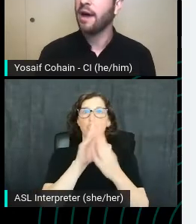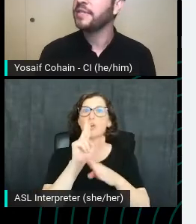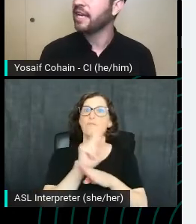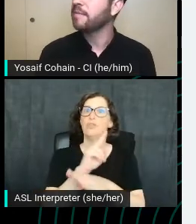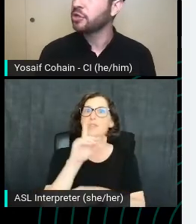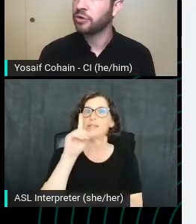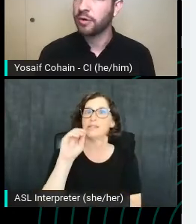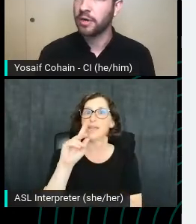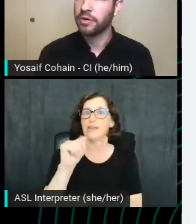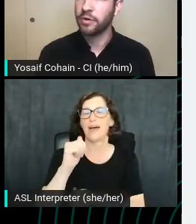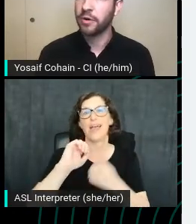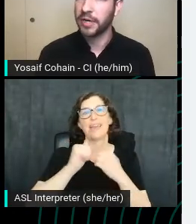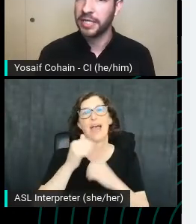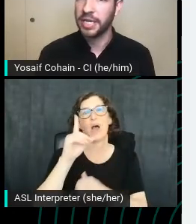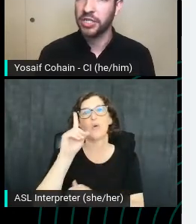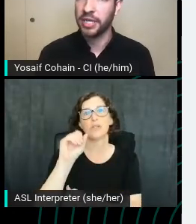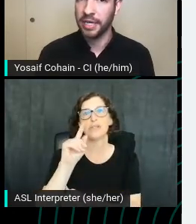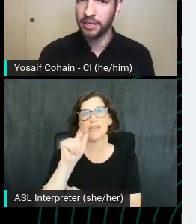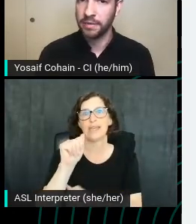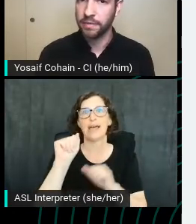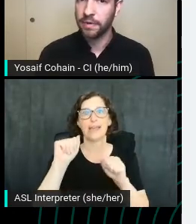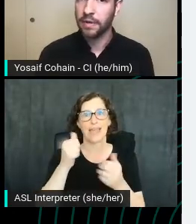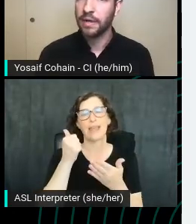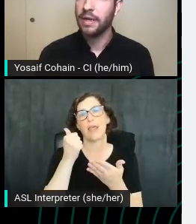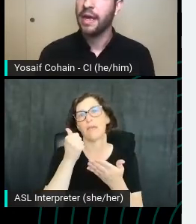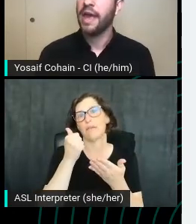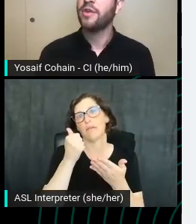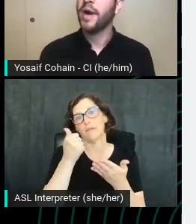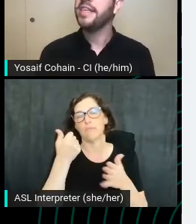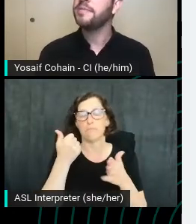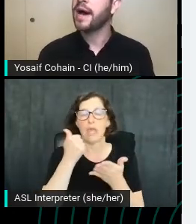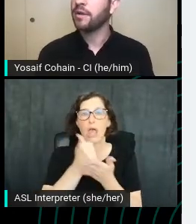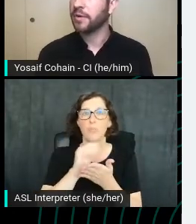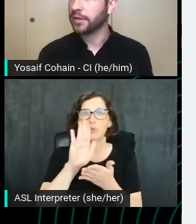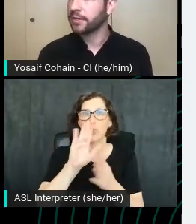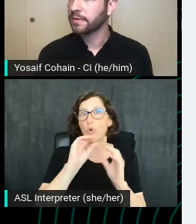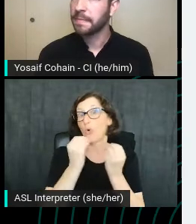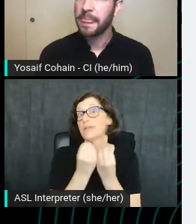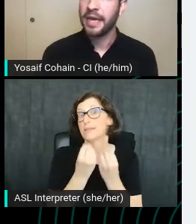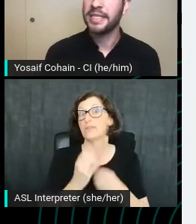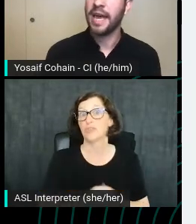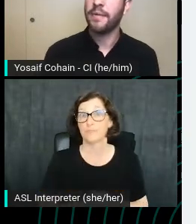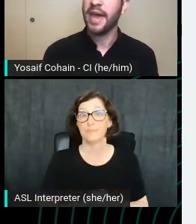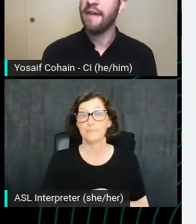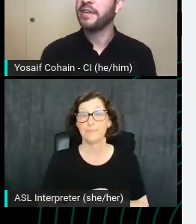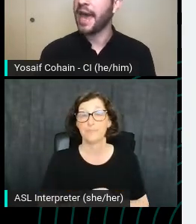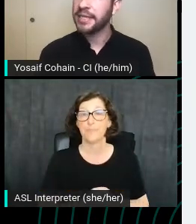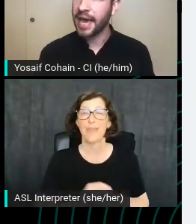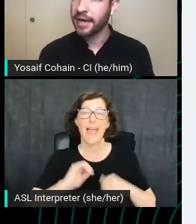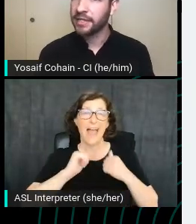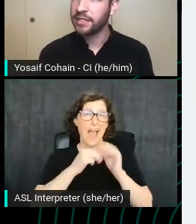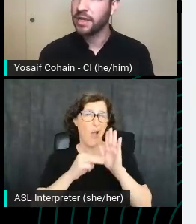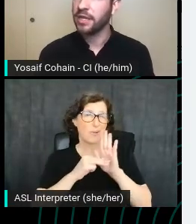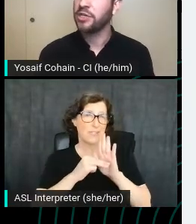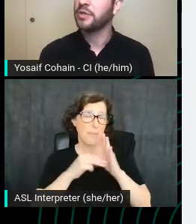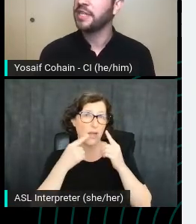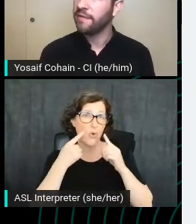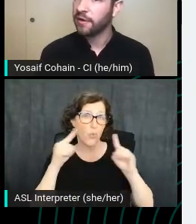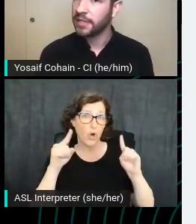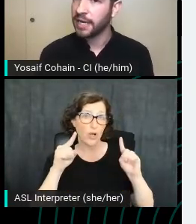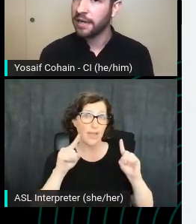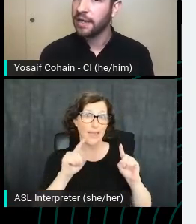and how data mature your organization is. And the way this model works is that we have an x-axis that